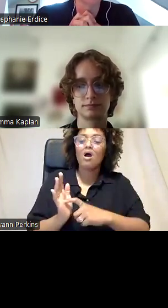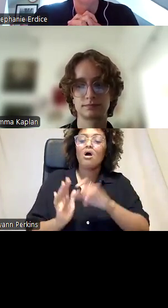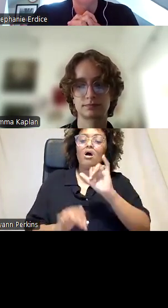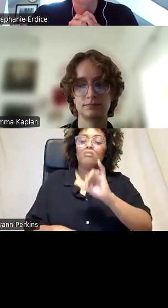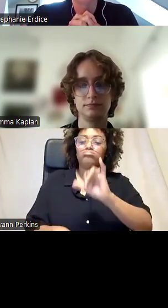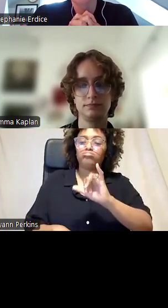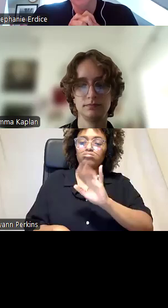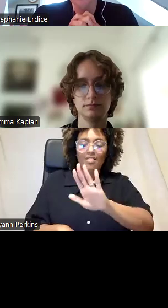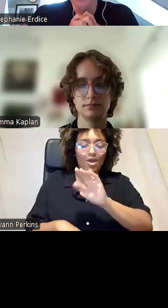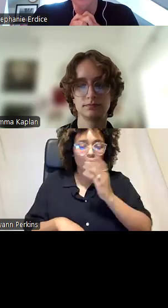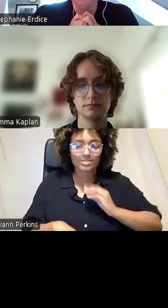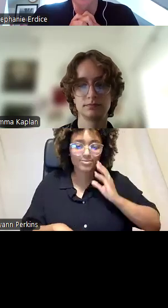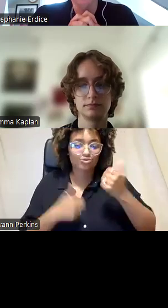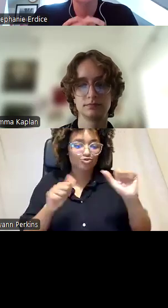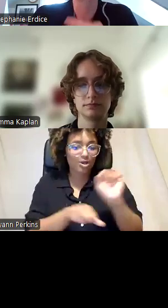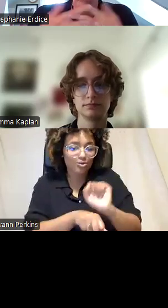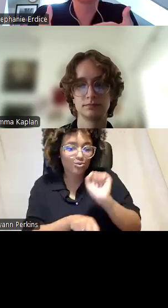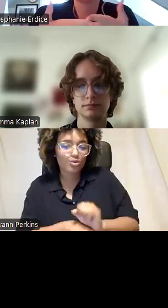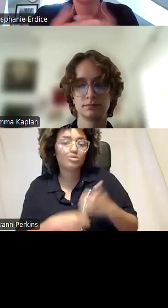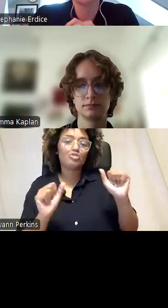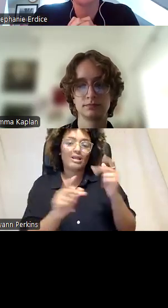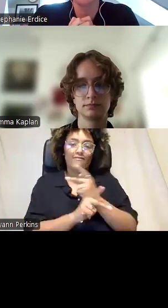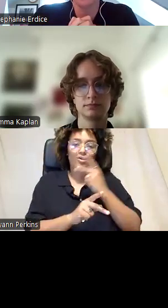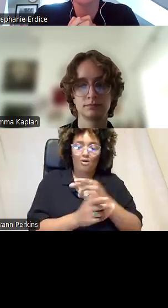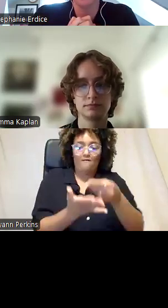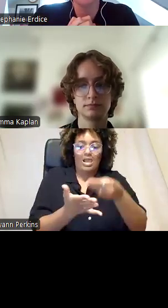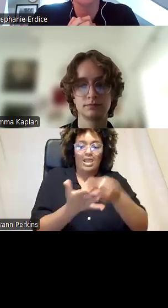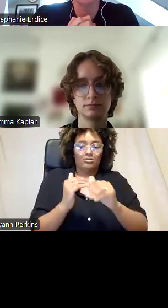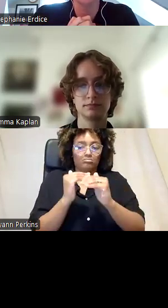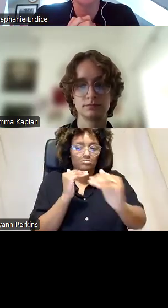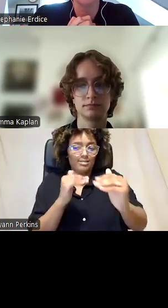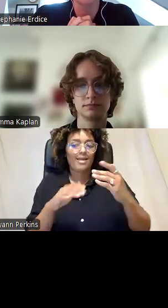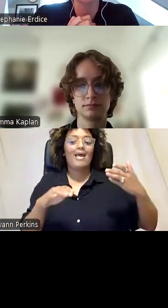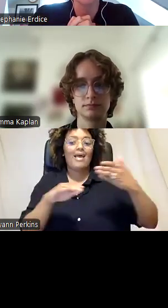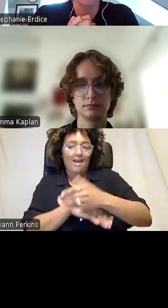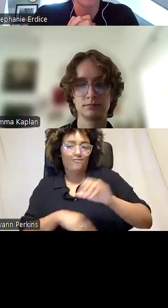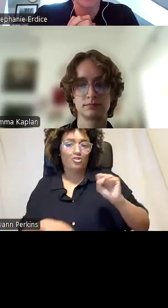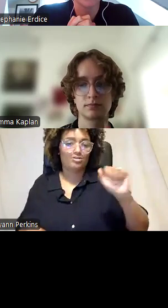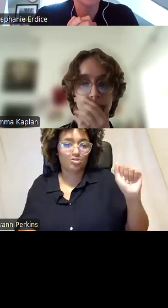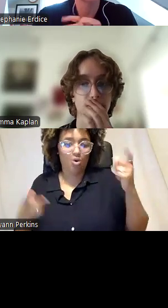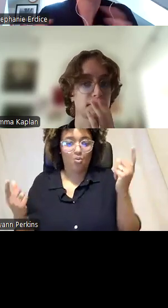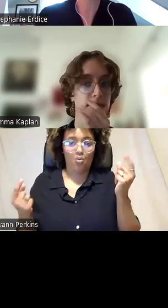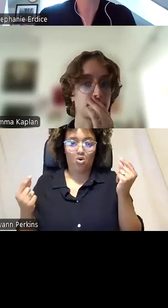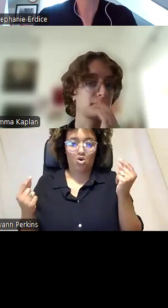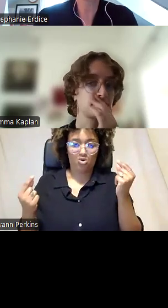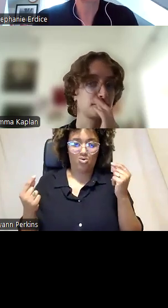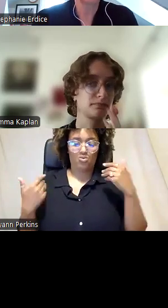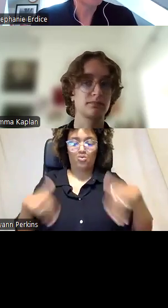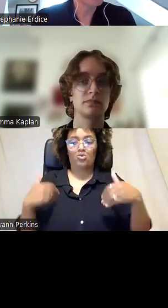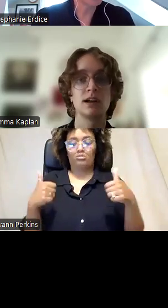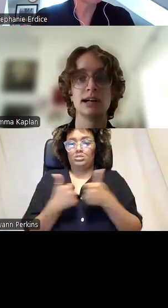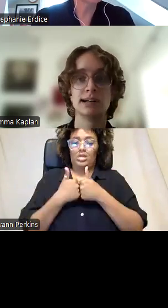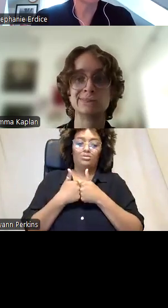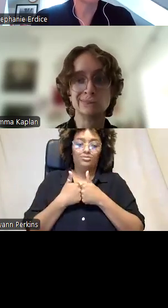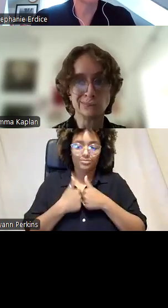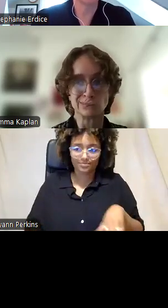to work and trying to gain financial stability in the aftermath of a sexual assault, and how challenging that is.